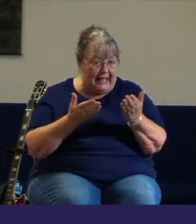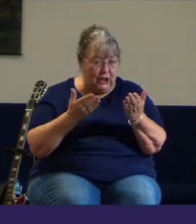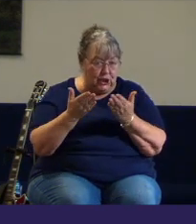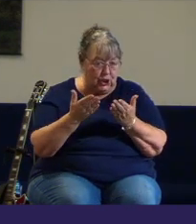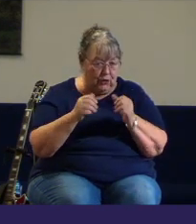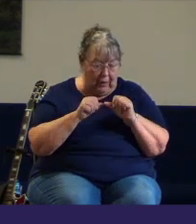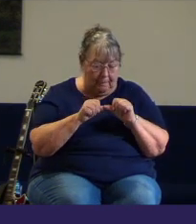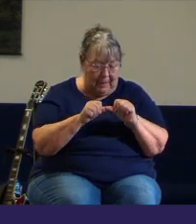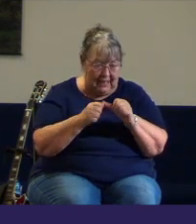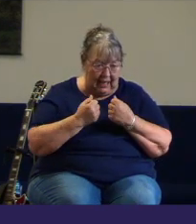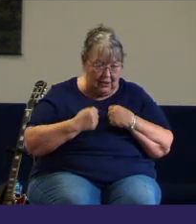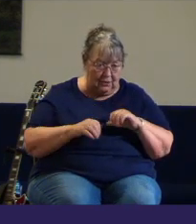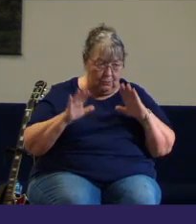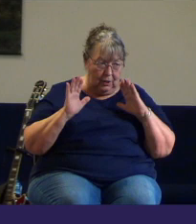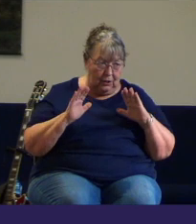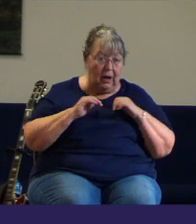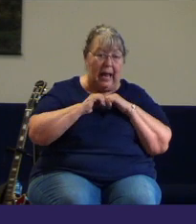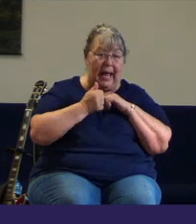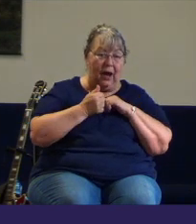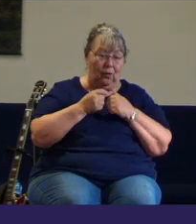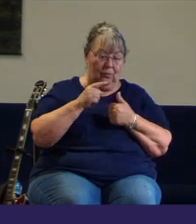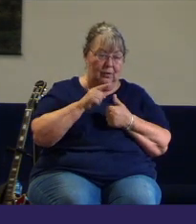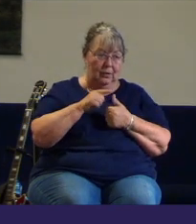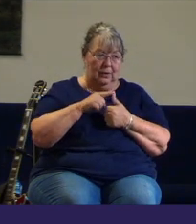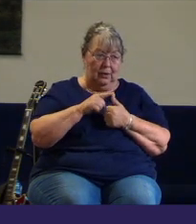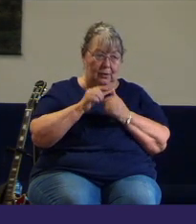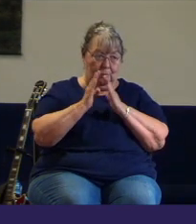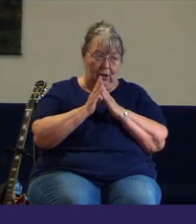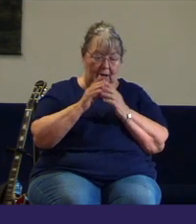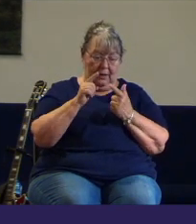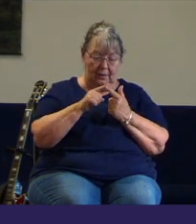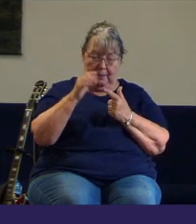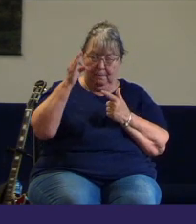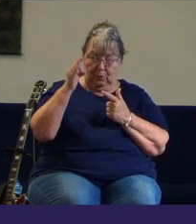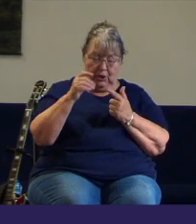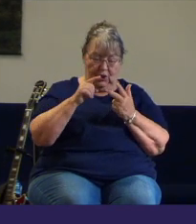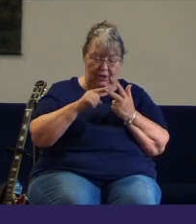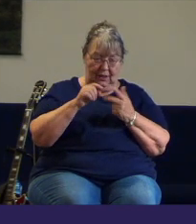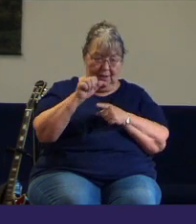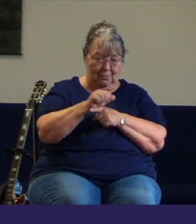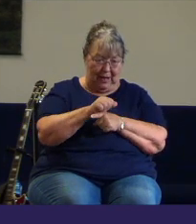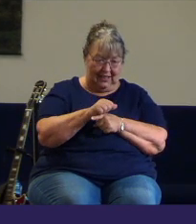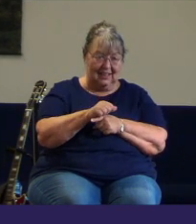by praying, preaching, and practicing.